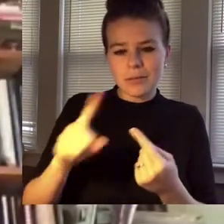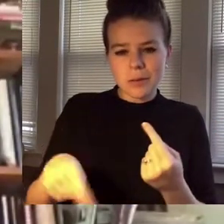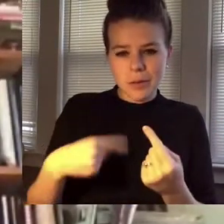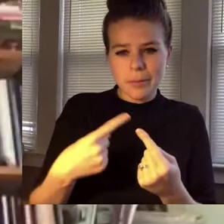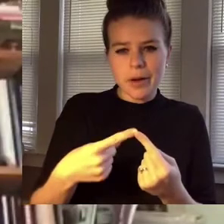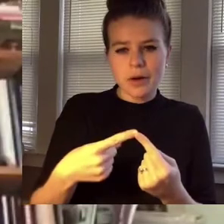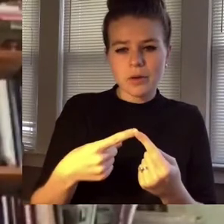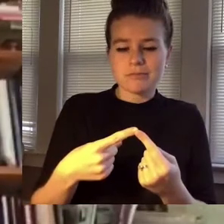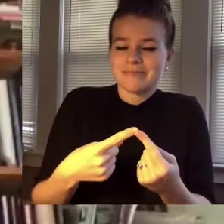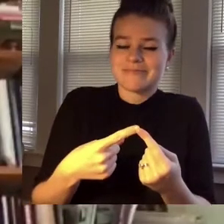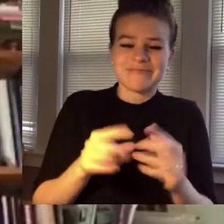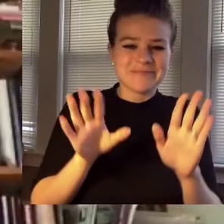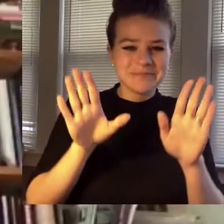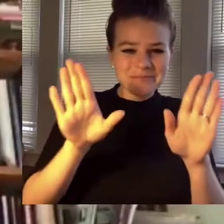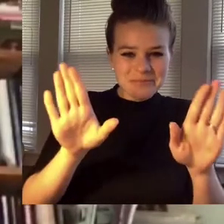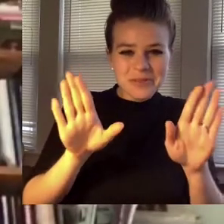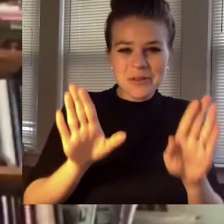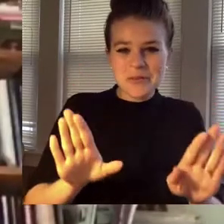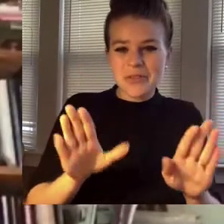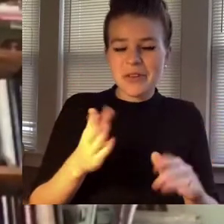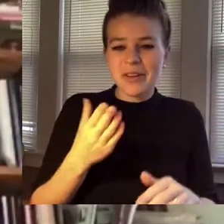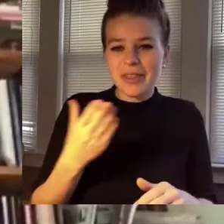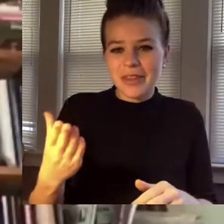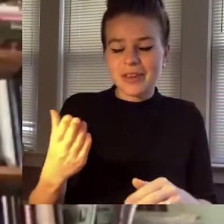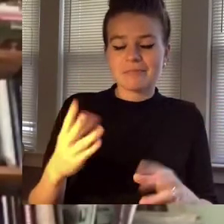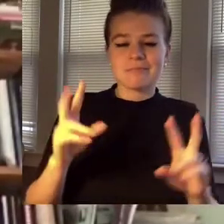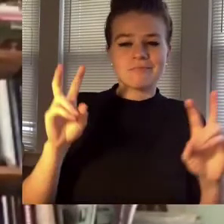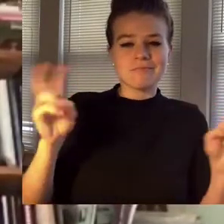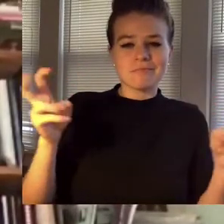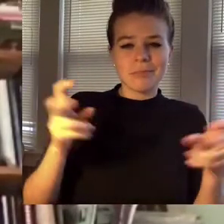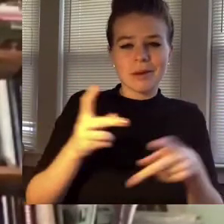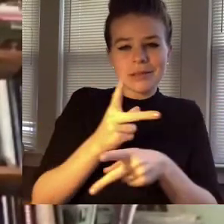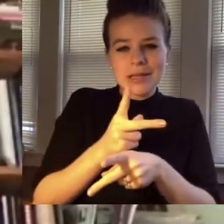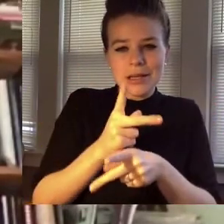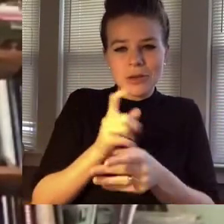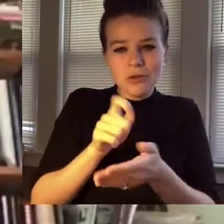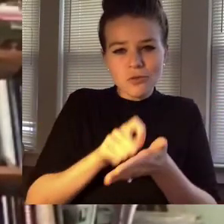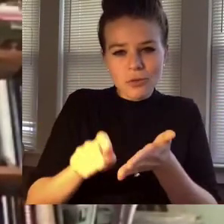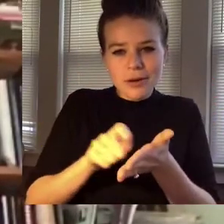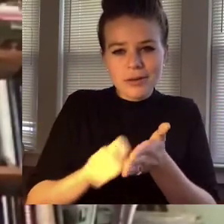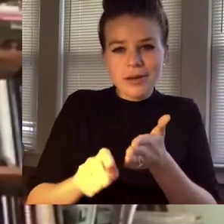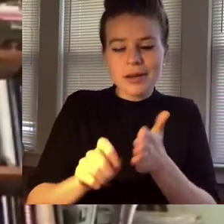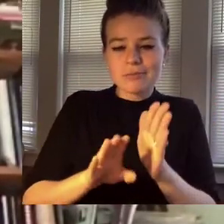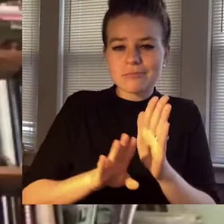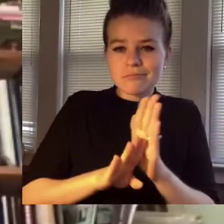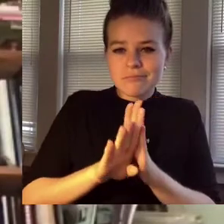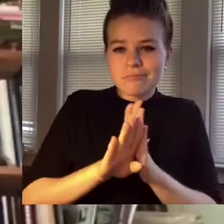this wonderful theme, thoughtful theme, taking care in writing, publishing, and building community,